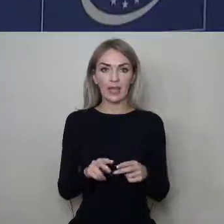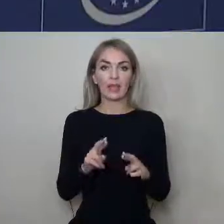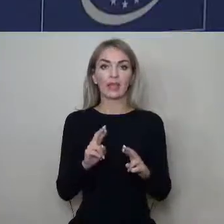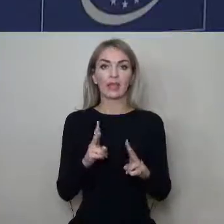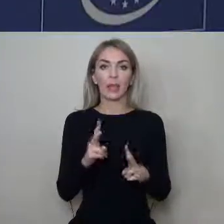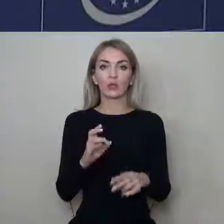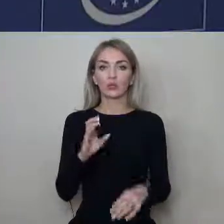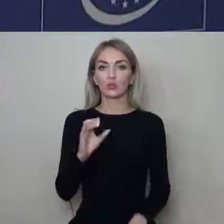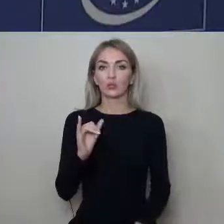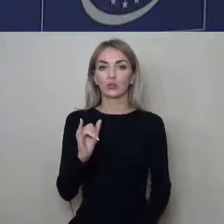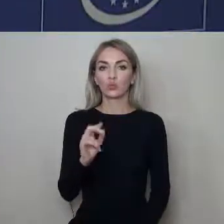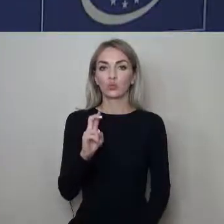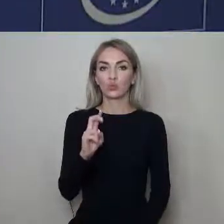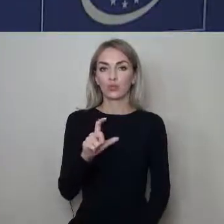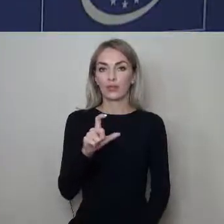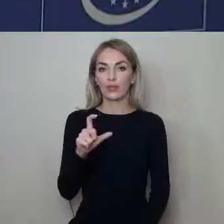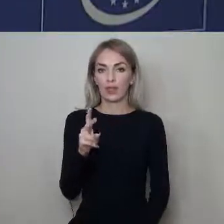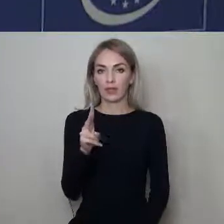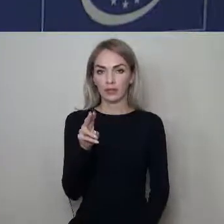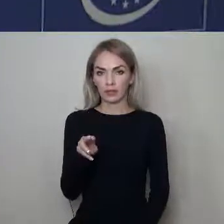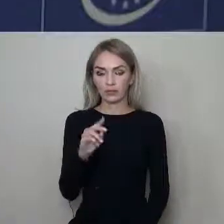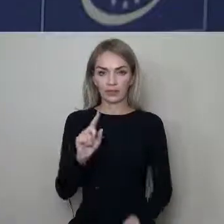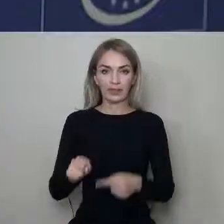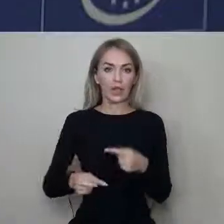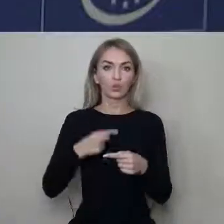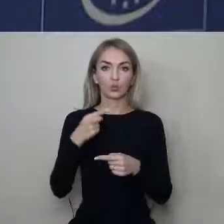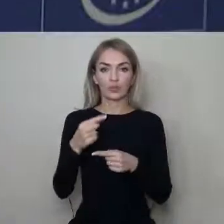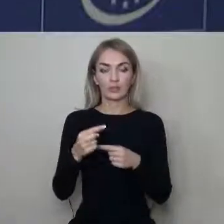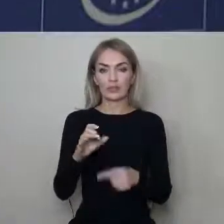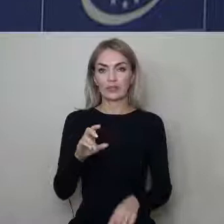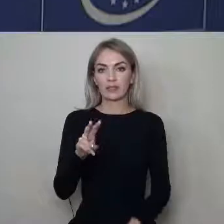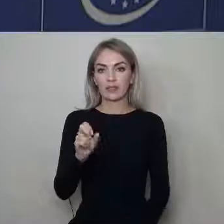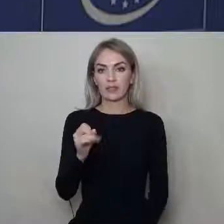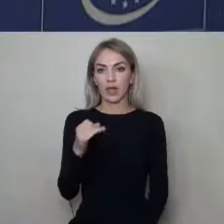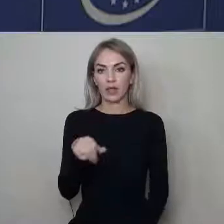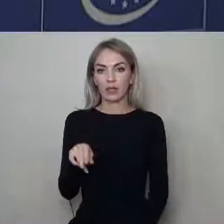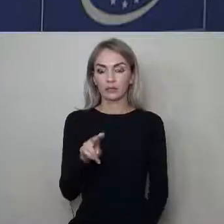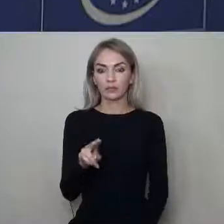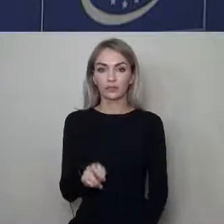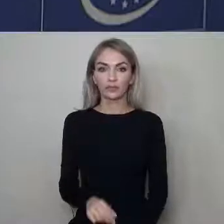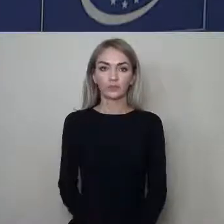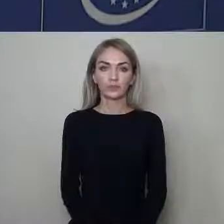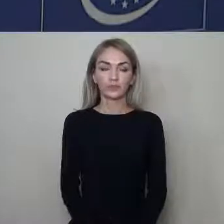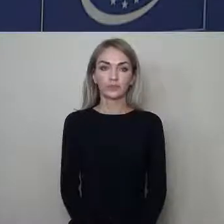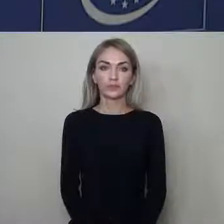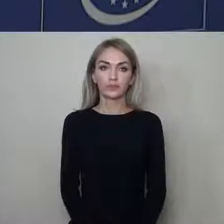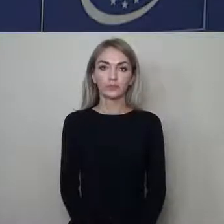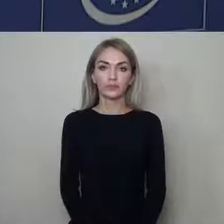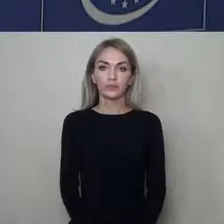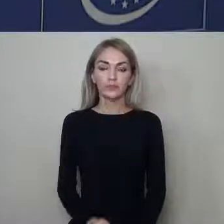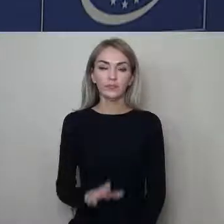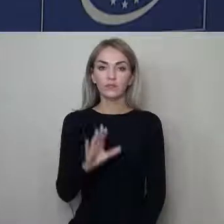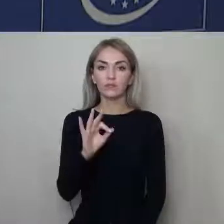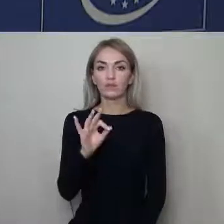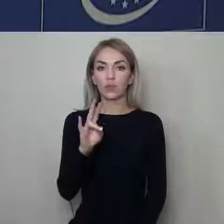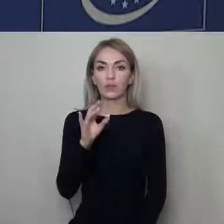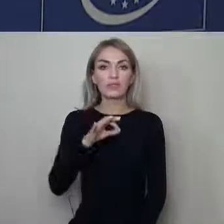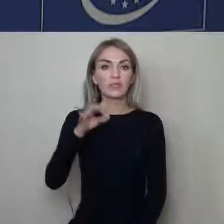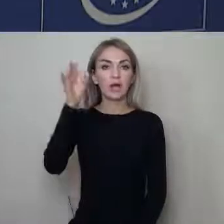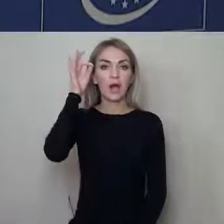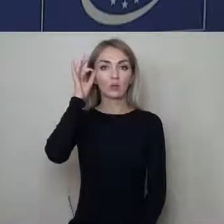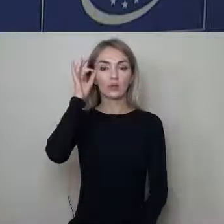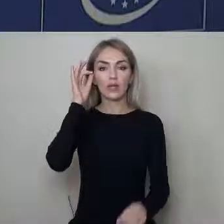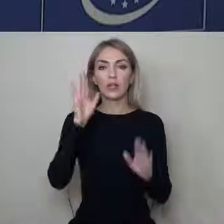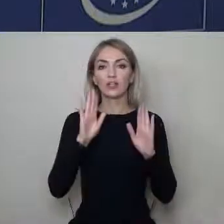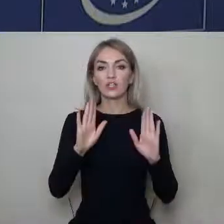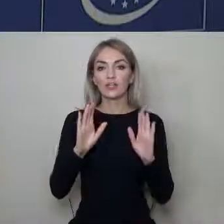observers are treated as subjects. I think that's the next slide on our matrix.